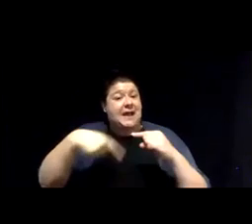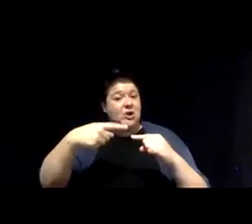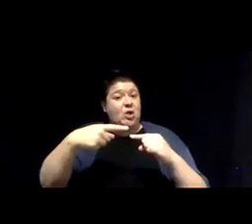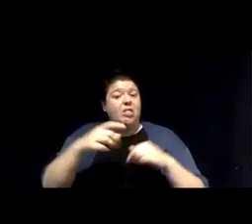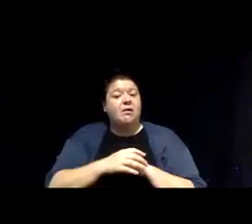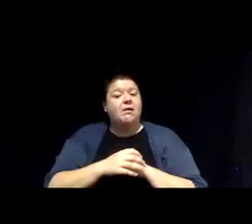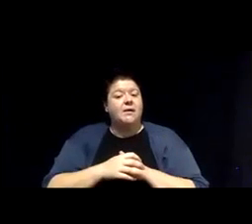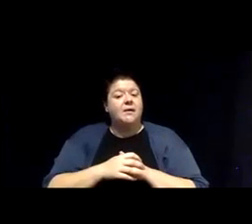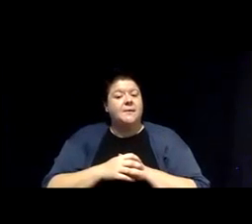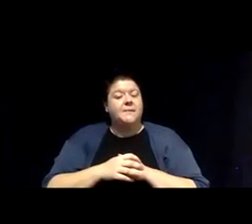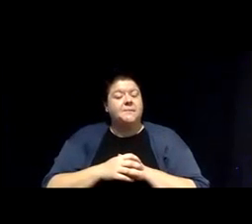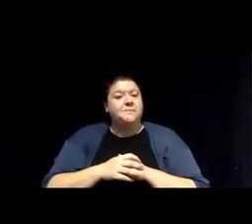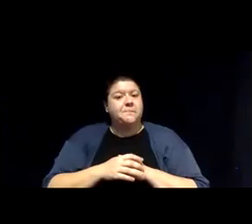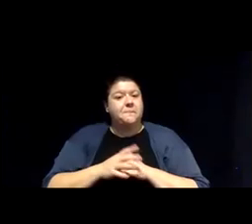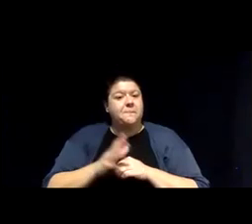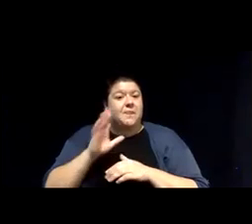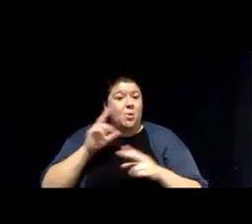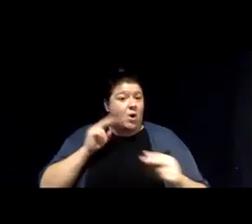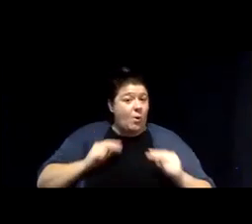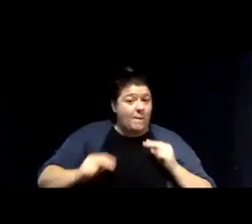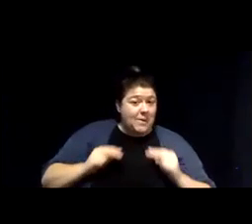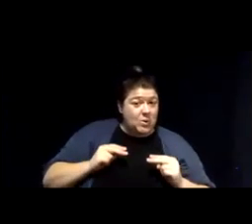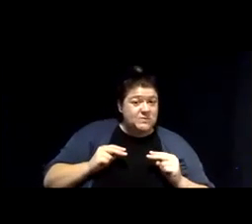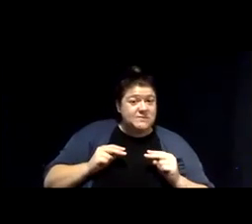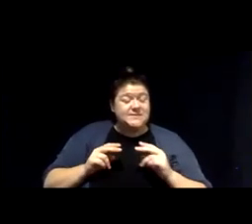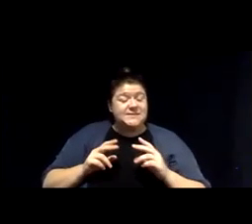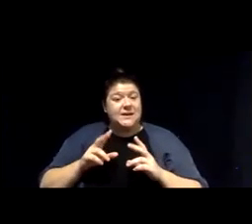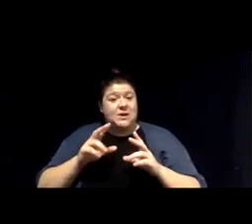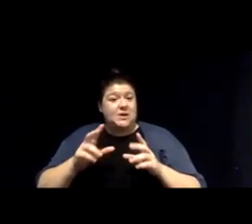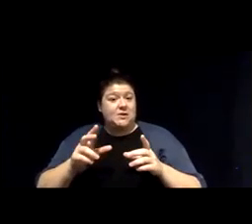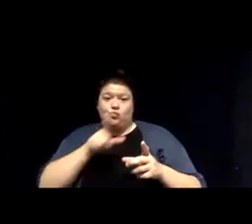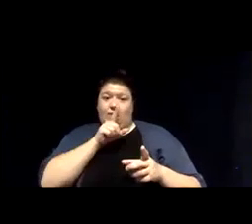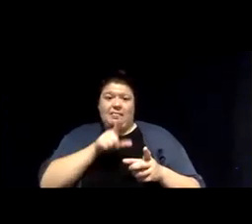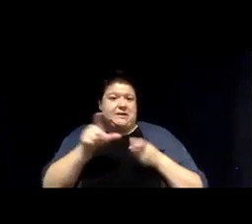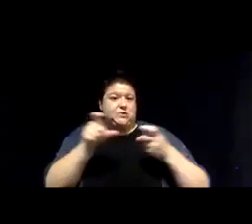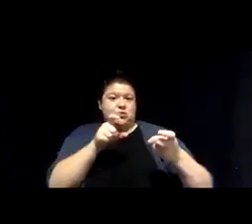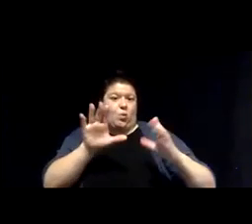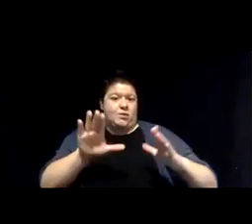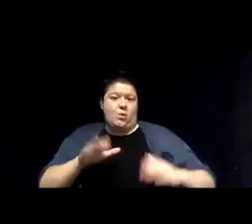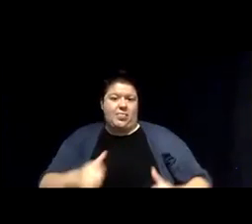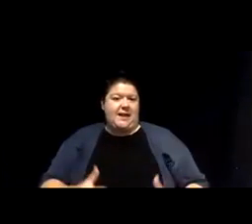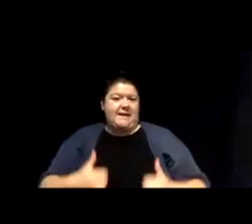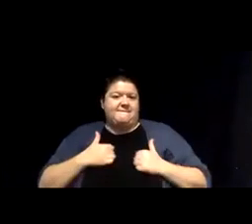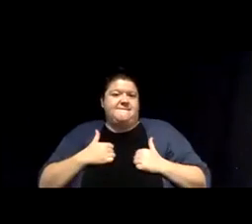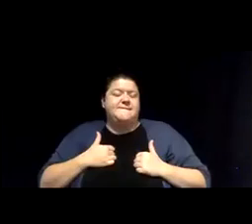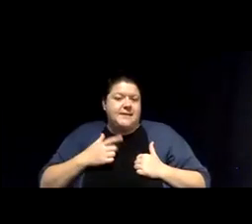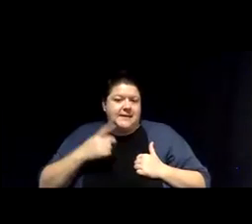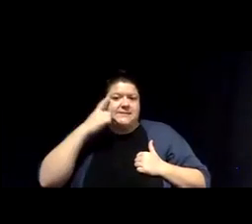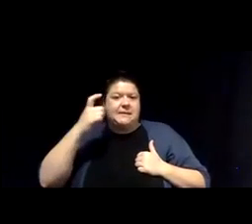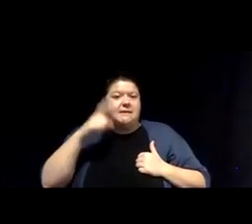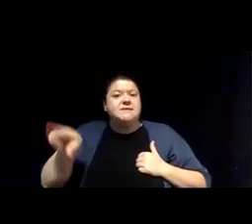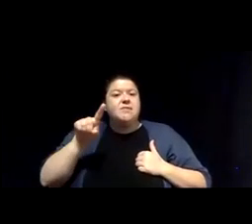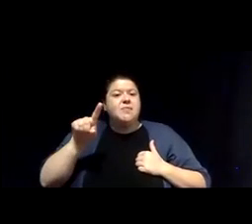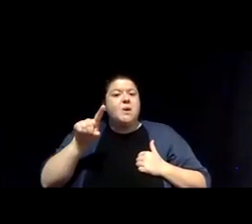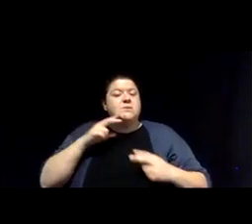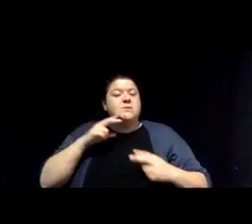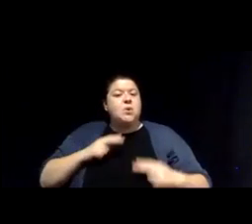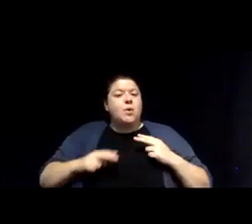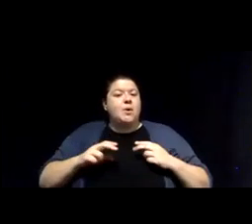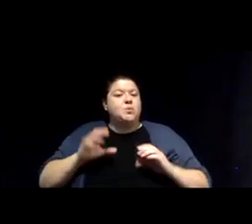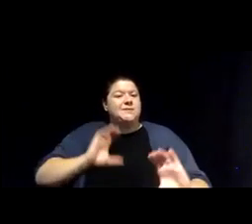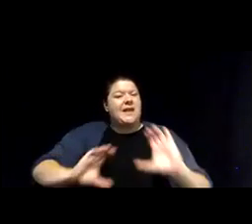endocrine system, or your hormones, pretty much rule your life. Okay, and it's because of those chemical